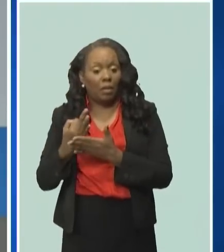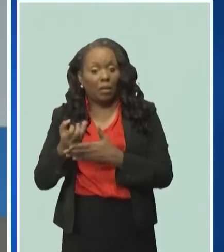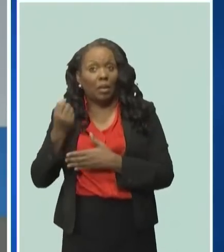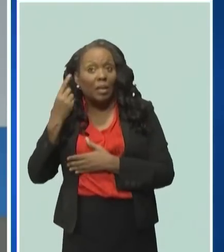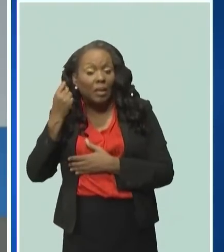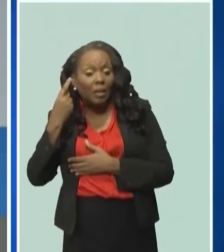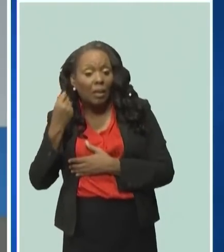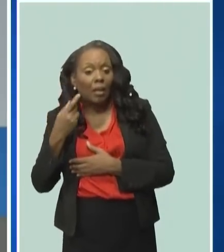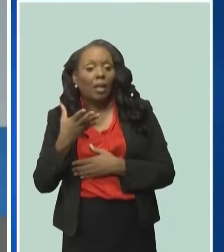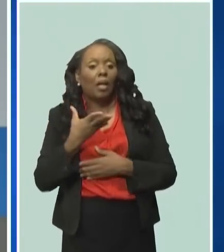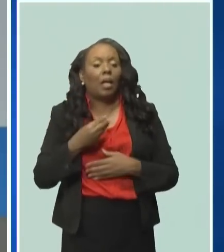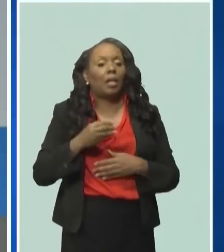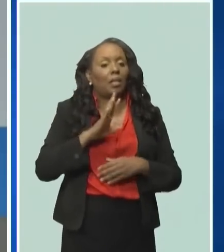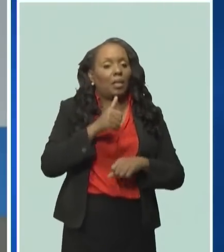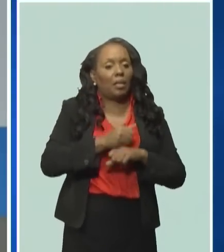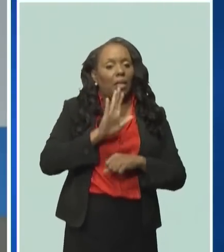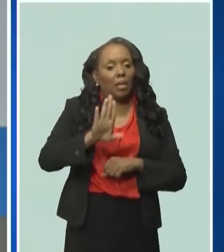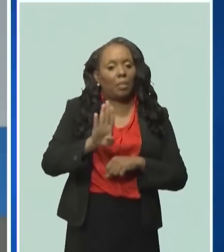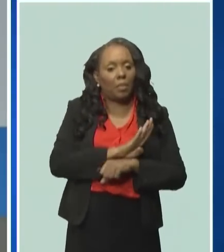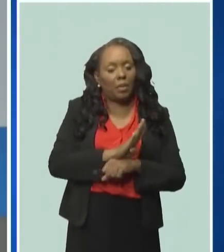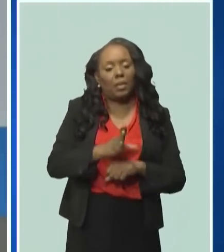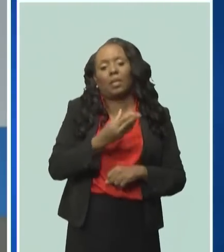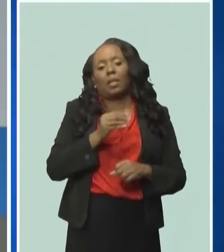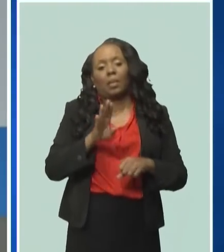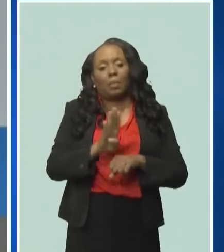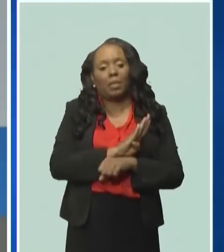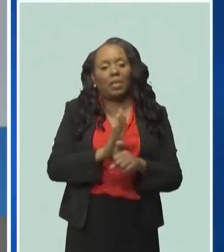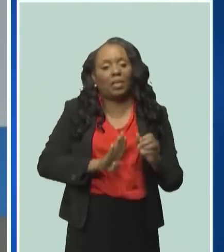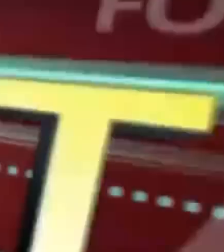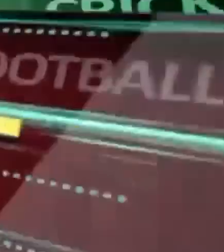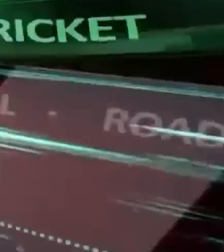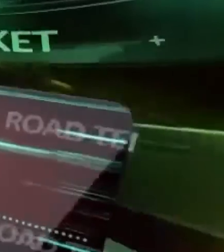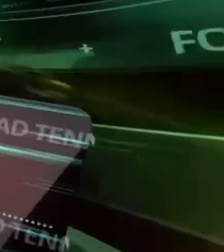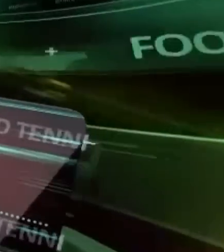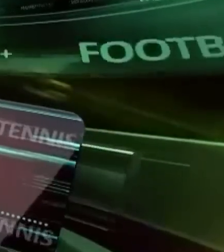literacy and entrepreneurship and business development.